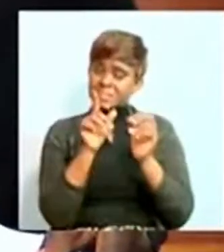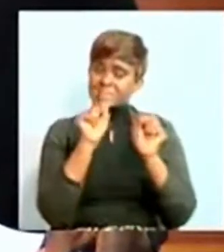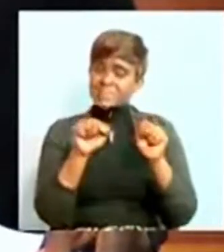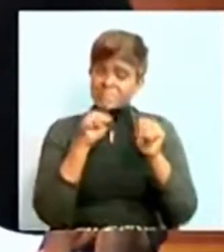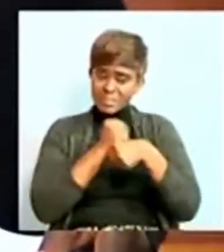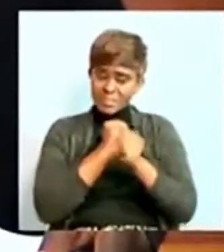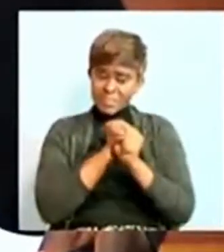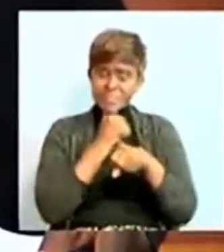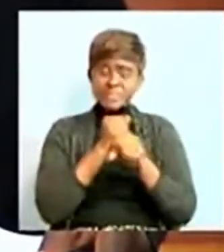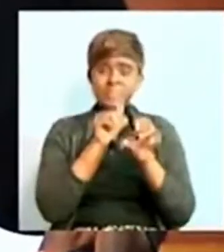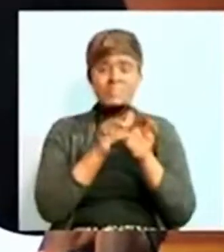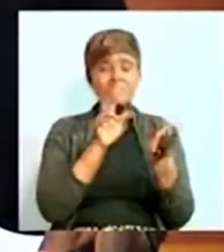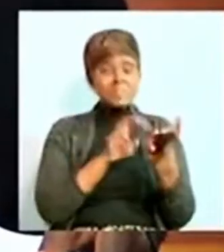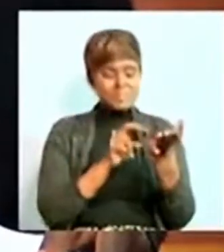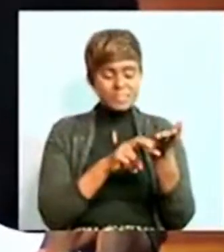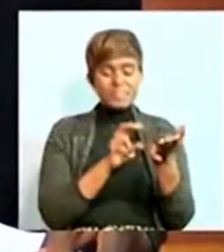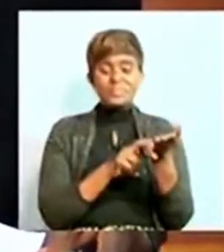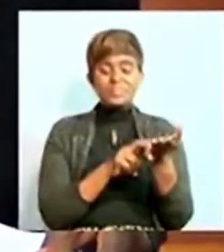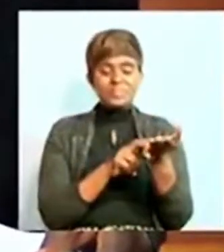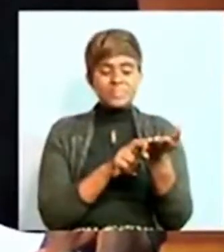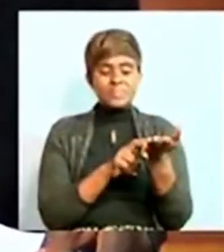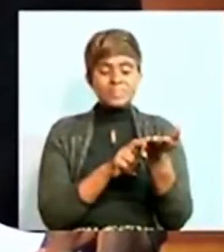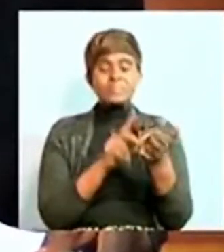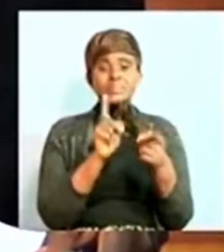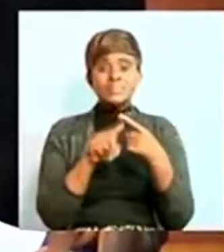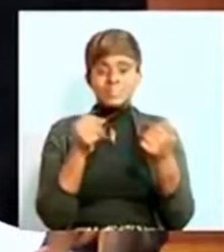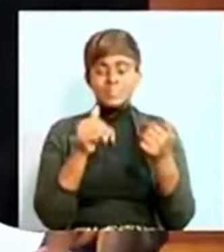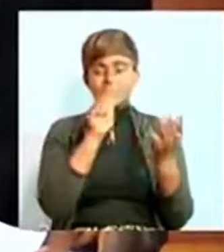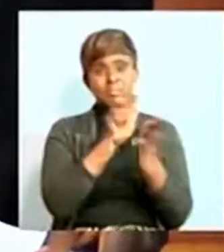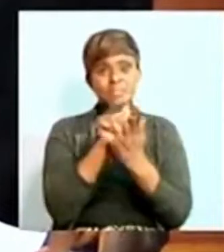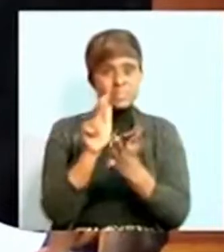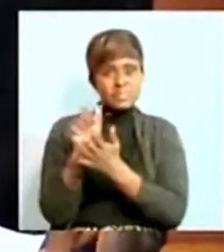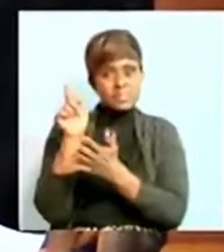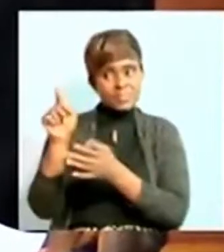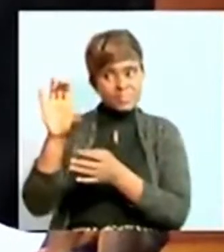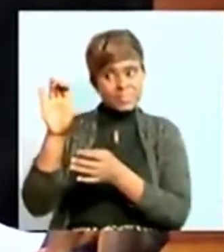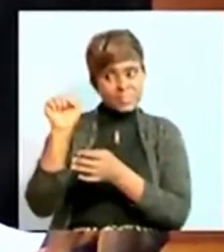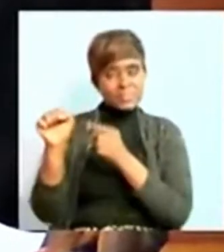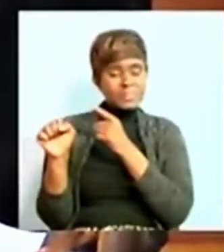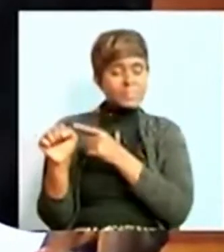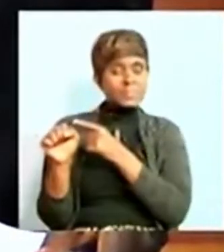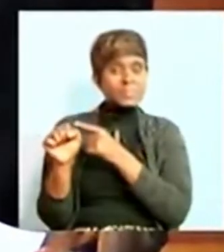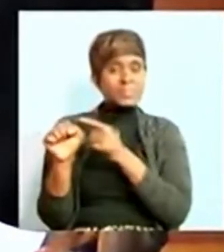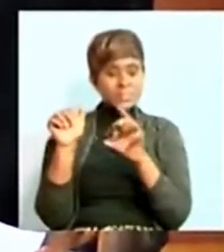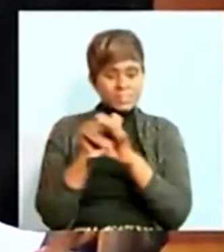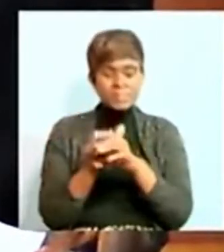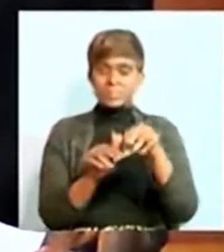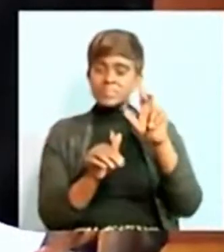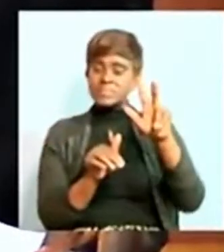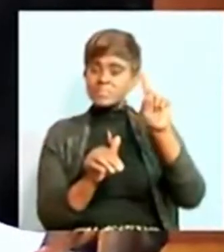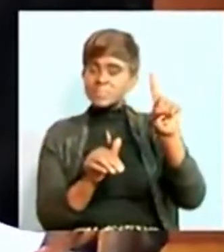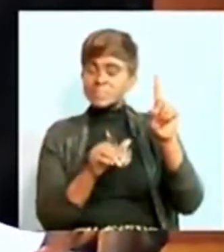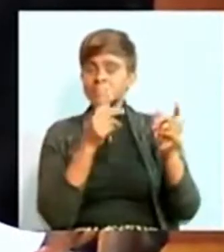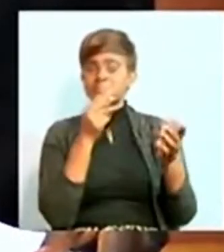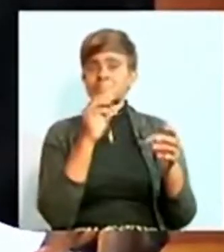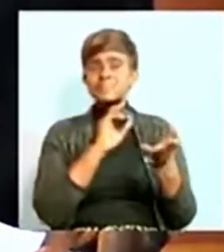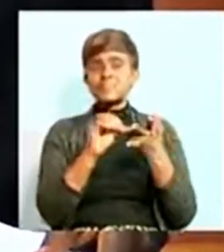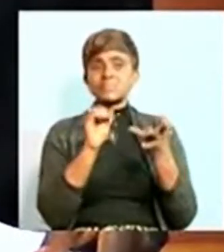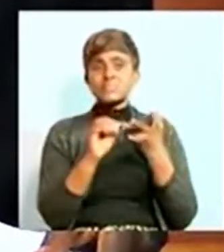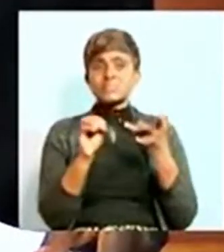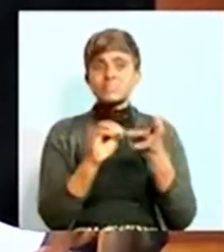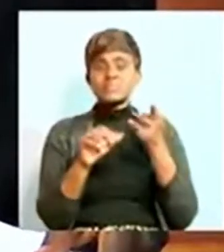generated in November, yet approved by UCS on the 31st of October?